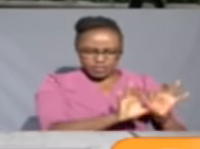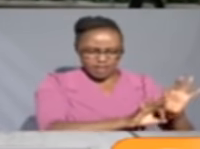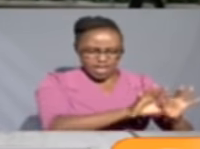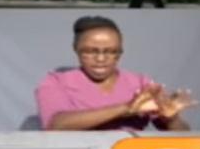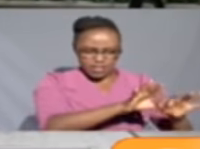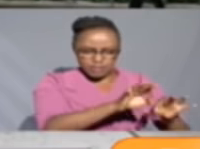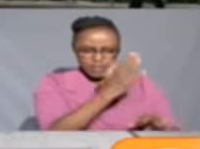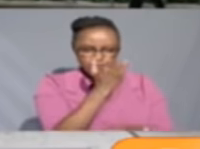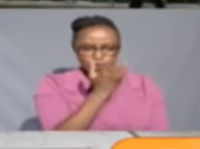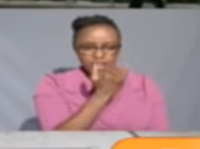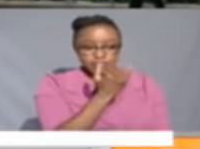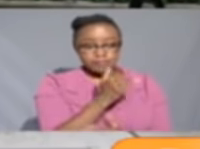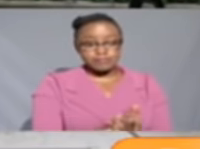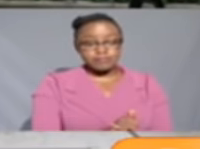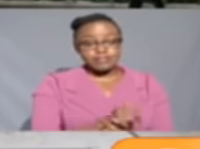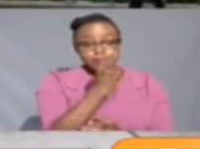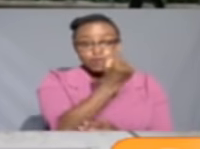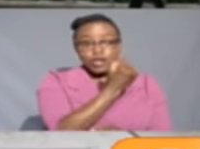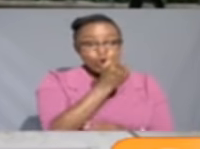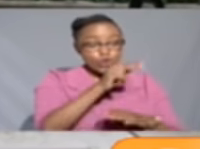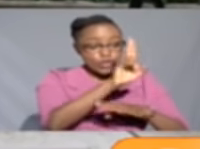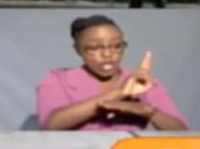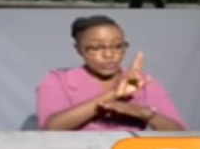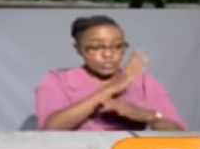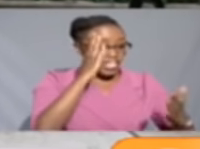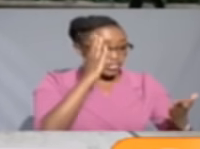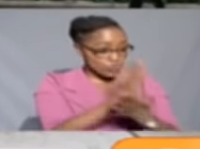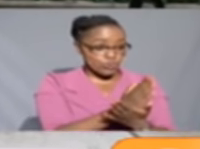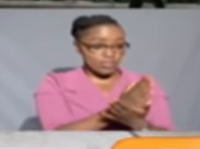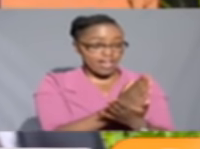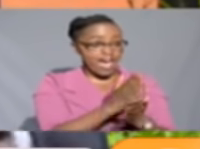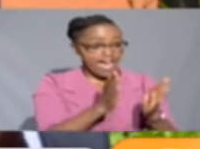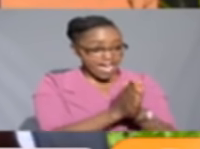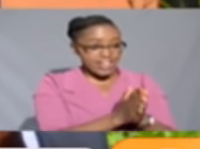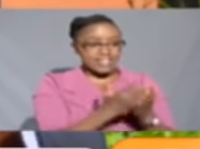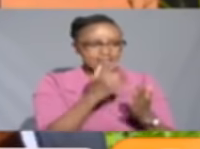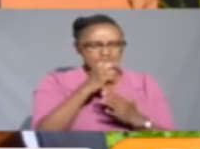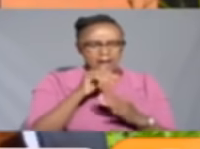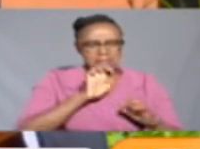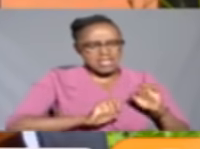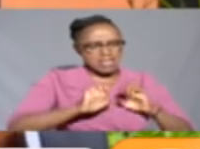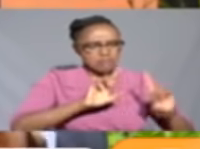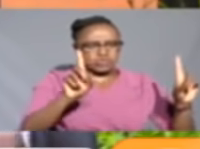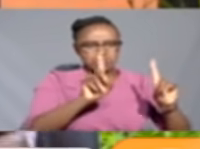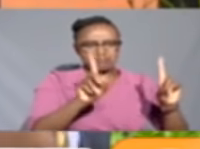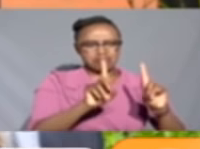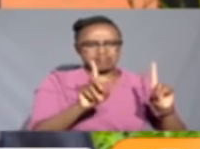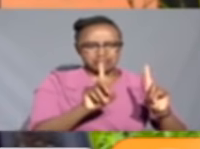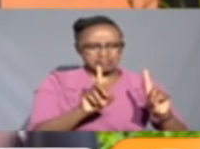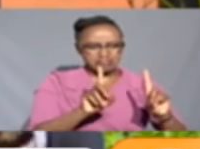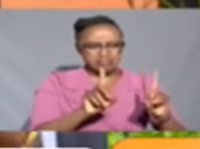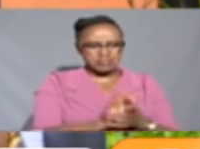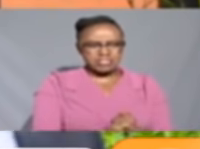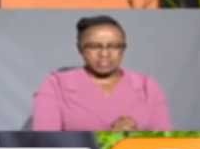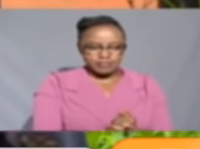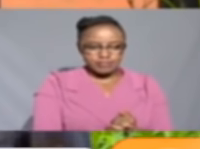Let me explain to you because I only use facts and logic, not emotion. And when you